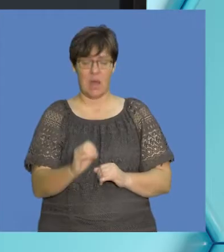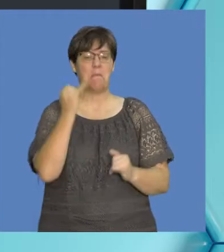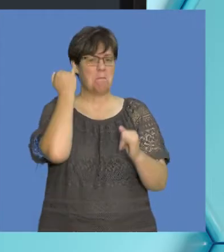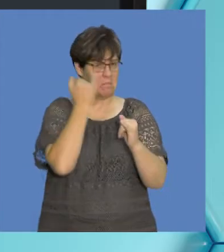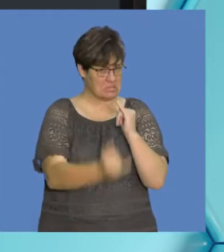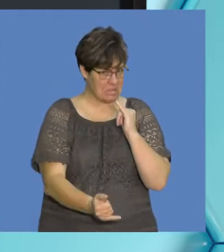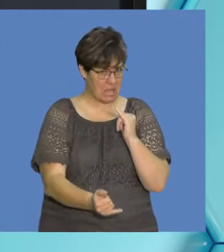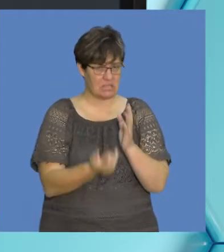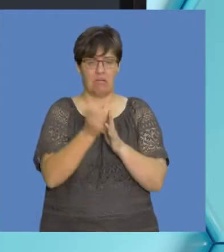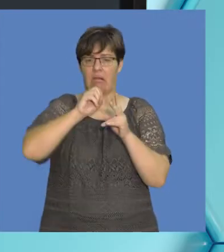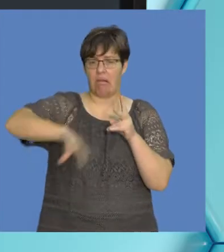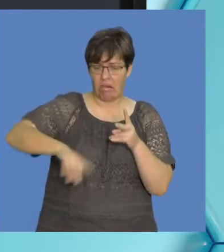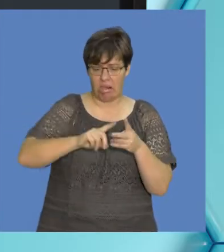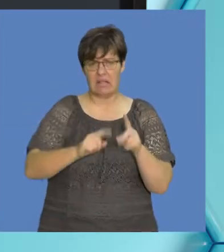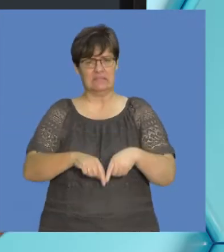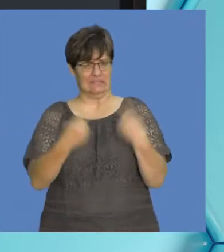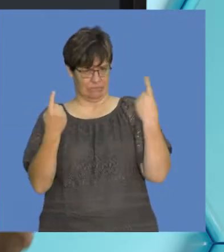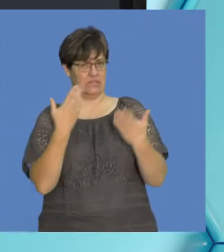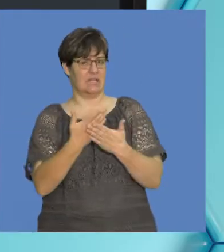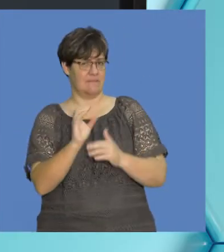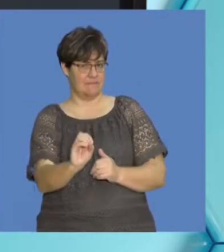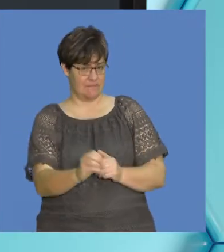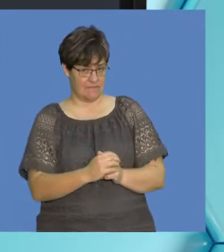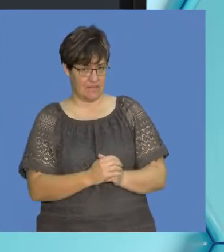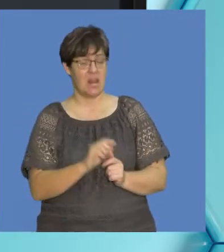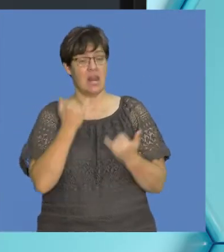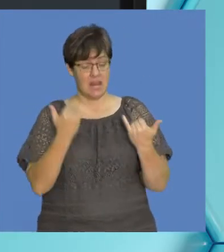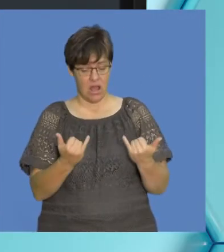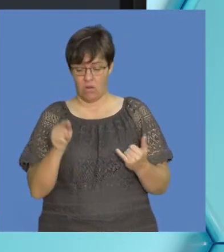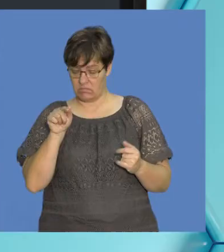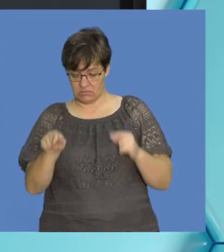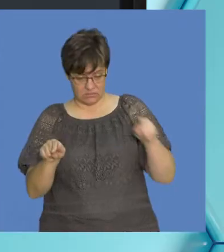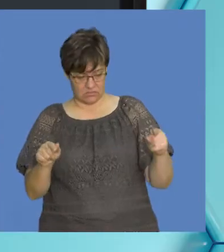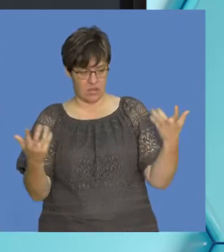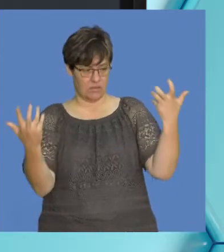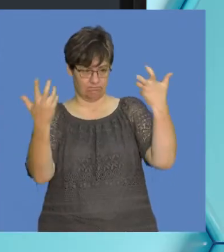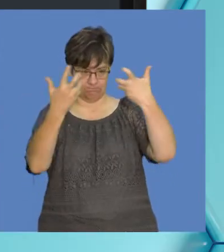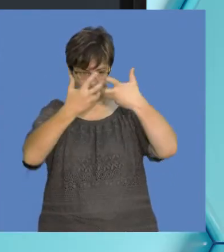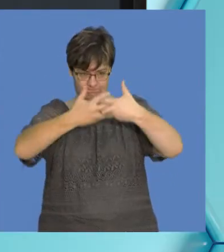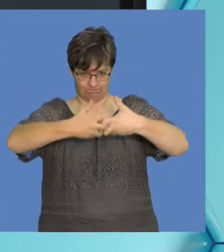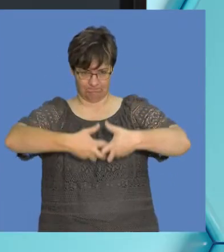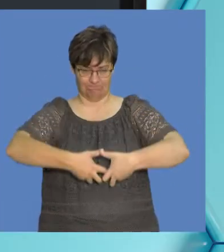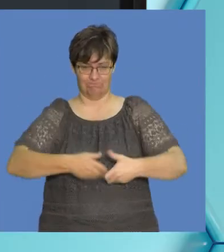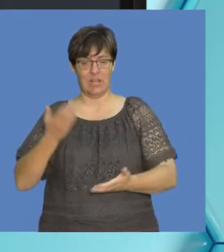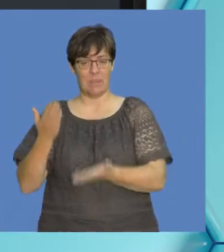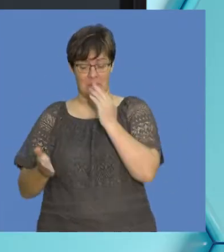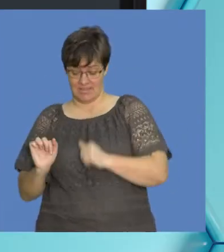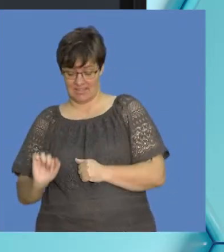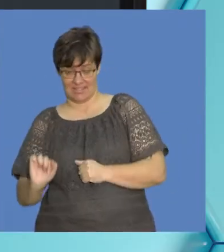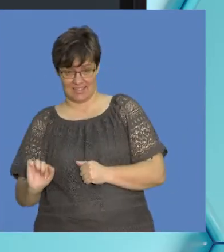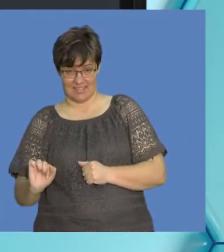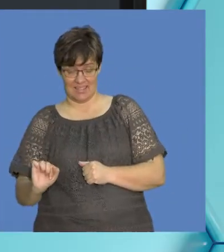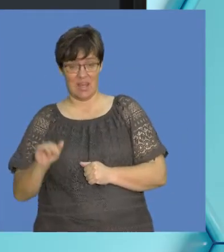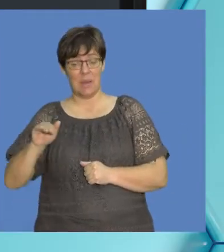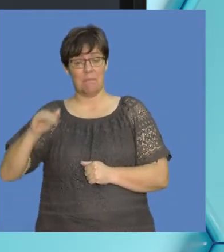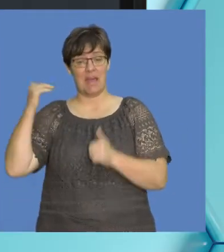errors, omissions, differences. So we're going to reconcile, bring together our balance as it appears in the